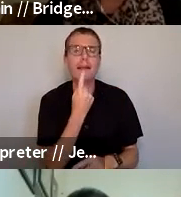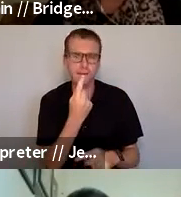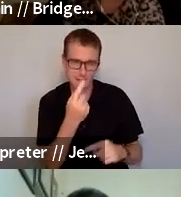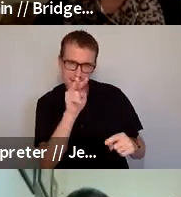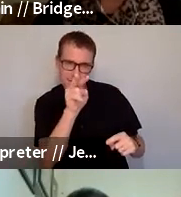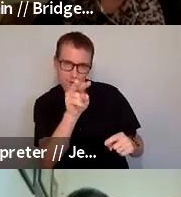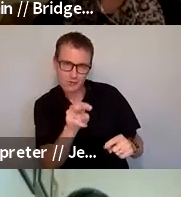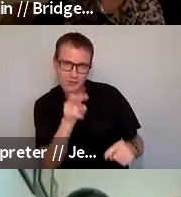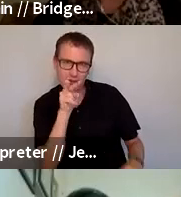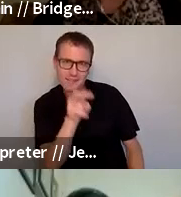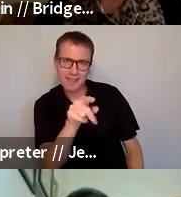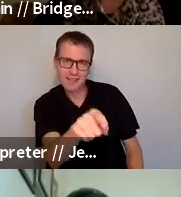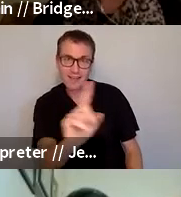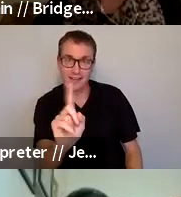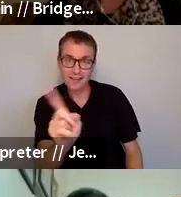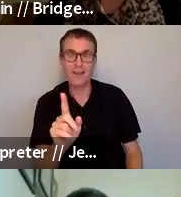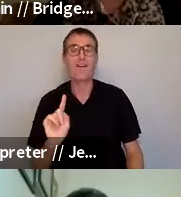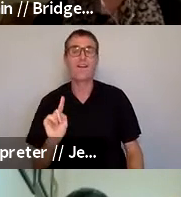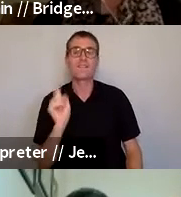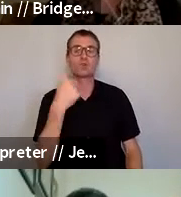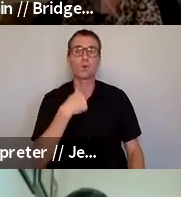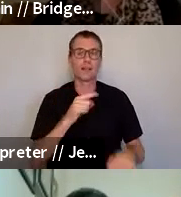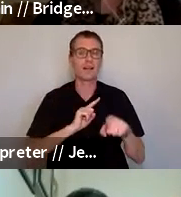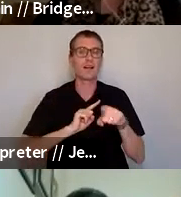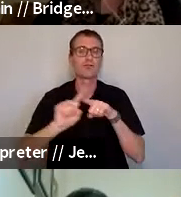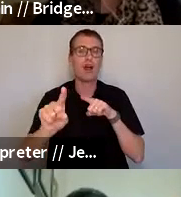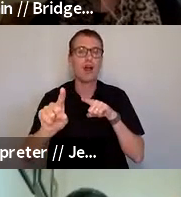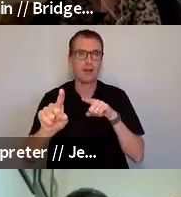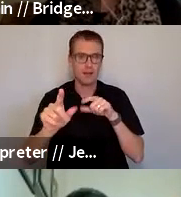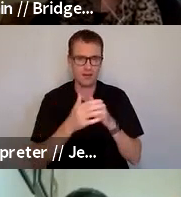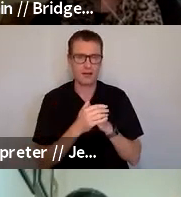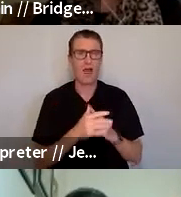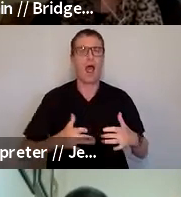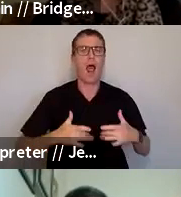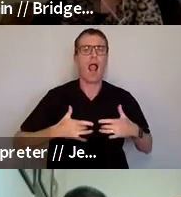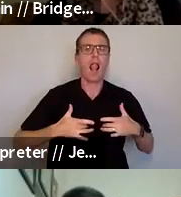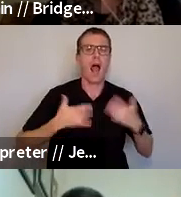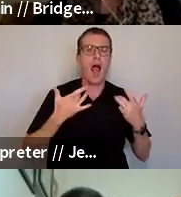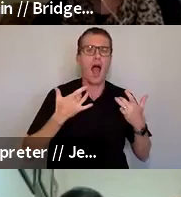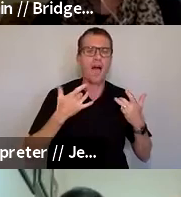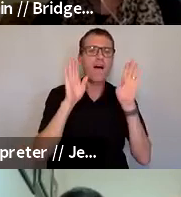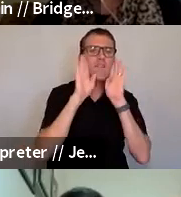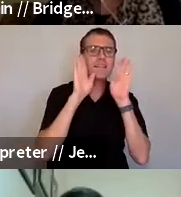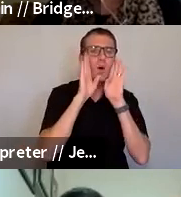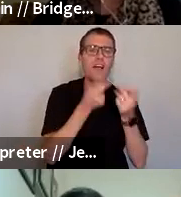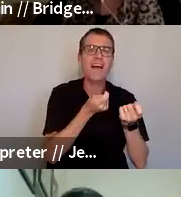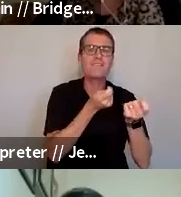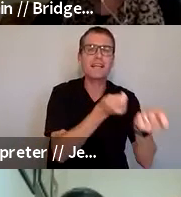we did was trying to Zoom alongside a live Facebook feed, which isn't terribly successful.